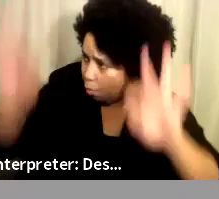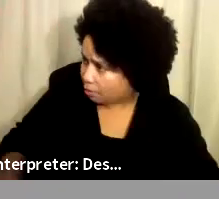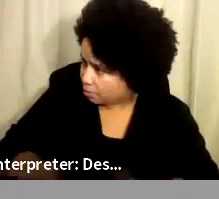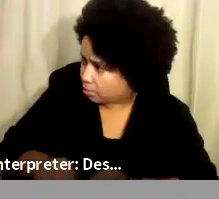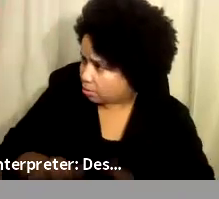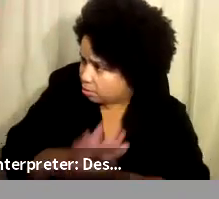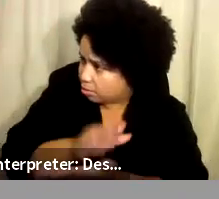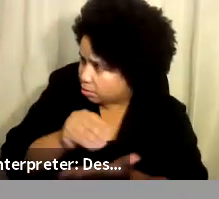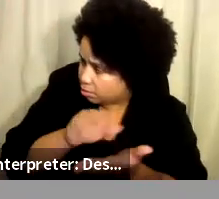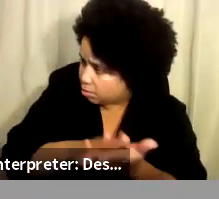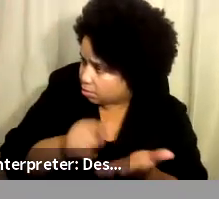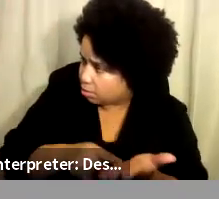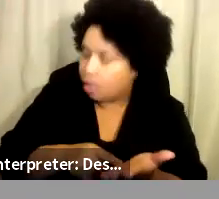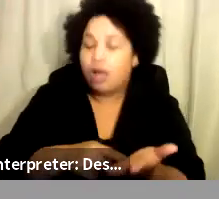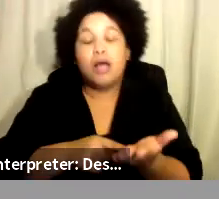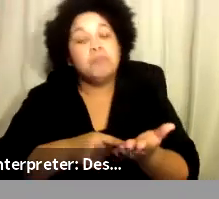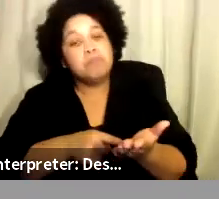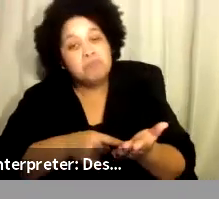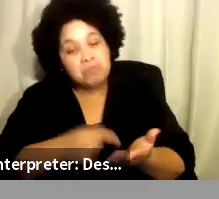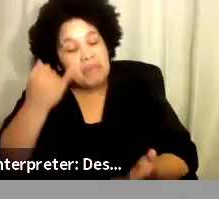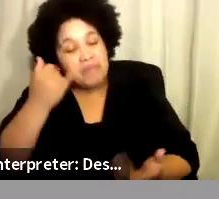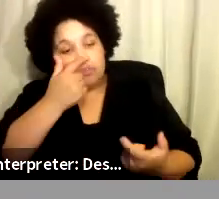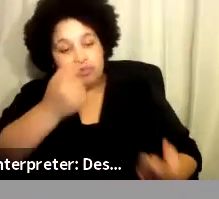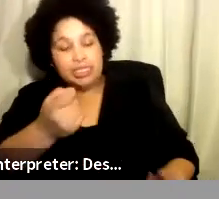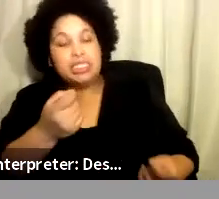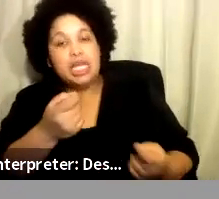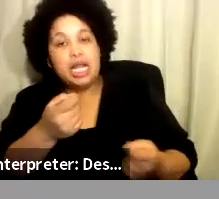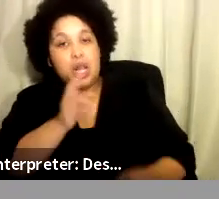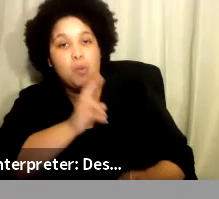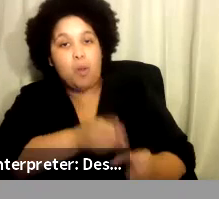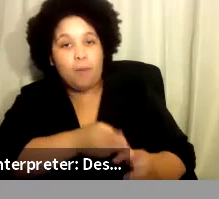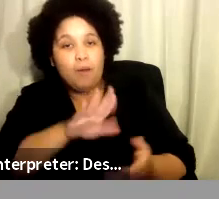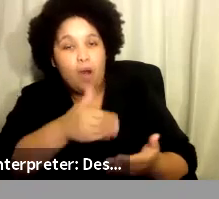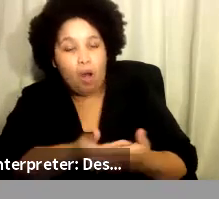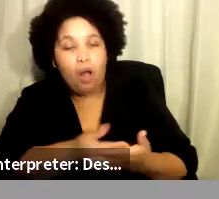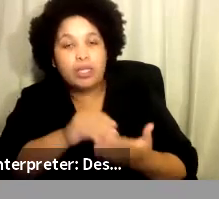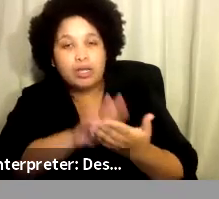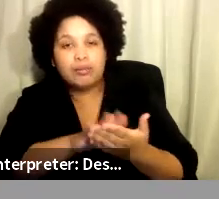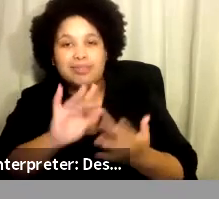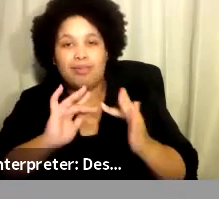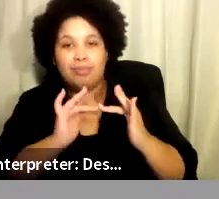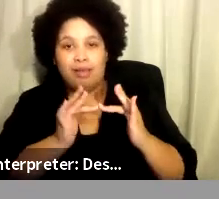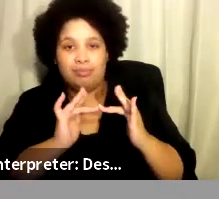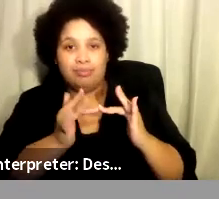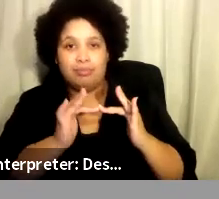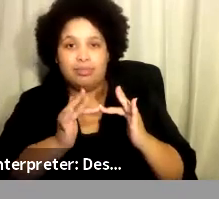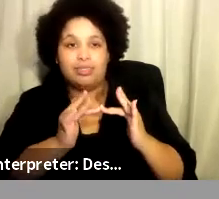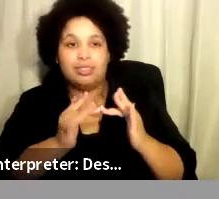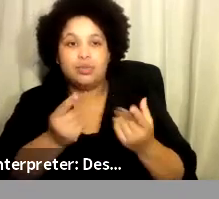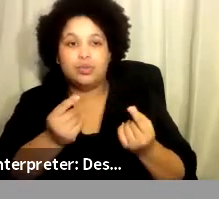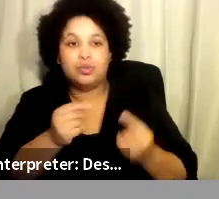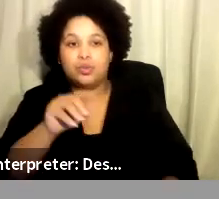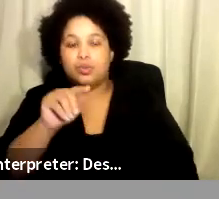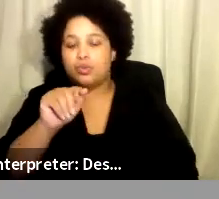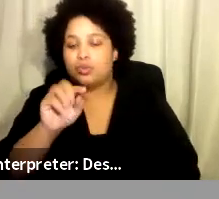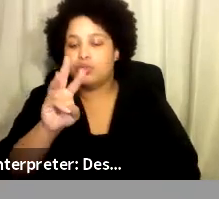you are interested in going ahead with the enrollment, all of the documents are online. If you go to the Twin Rivers